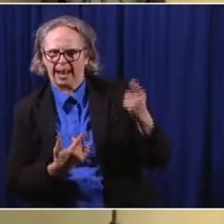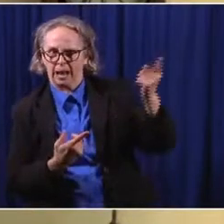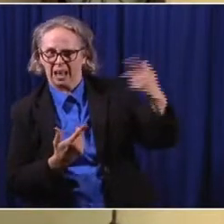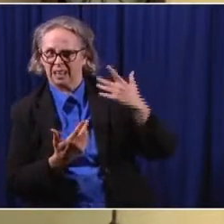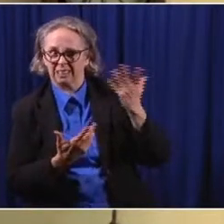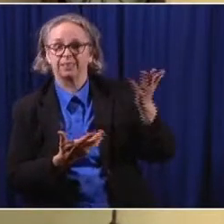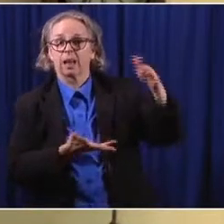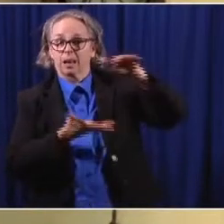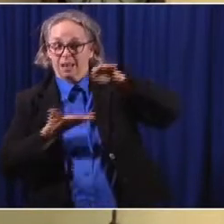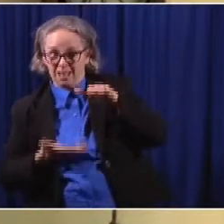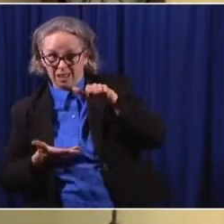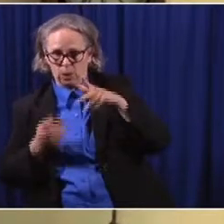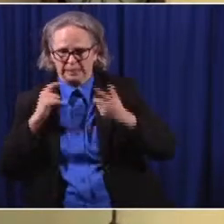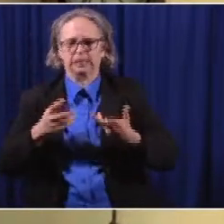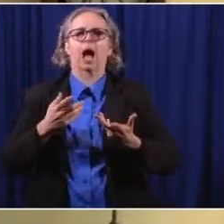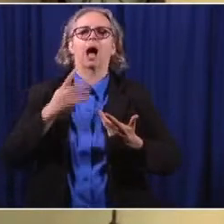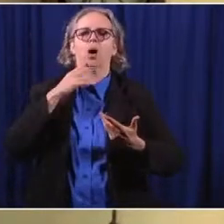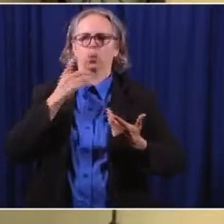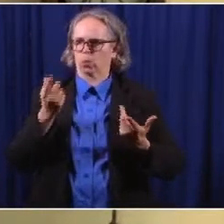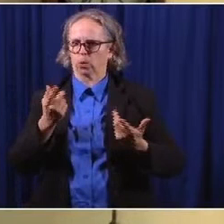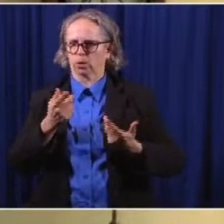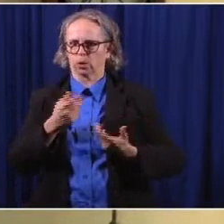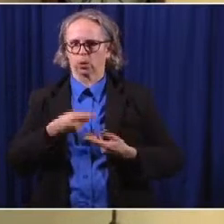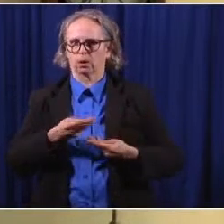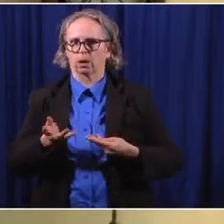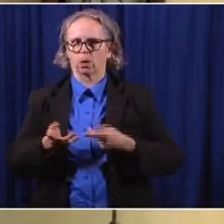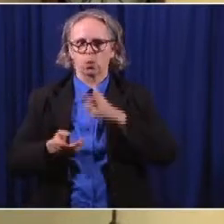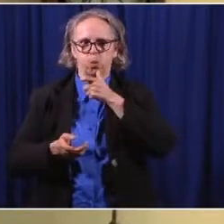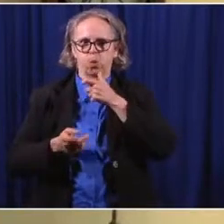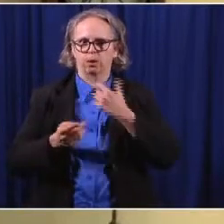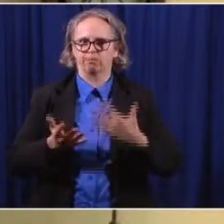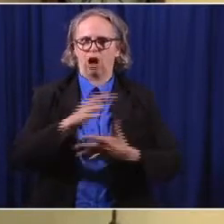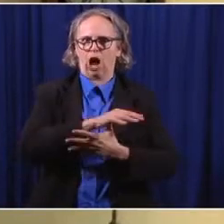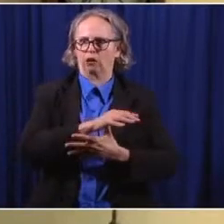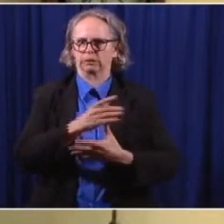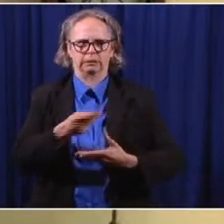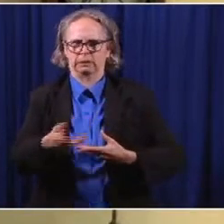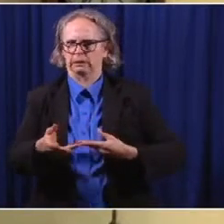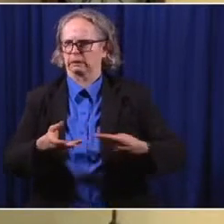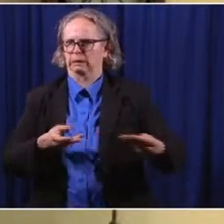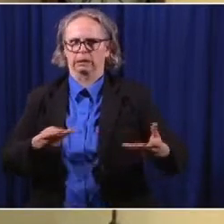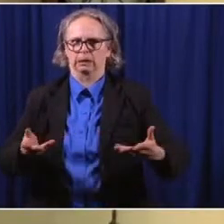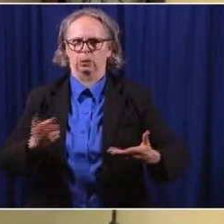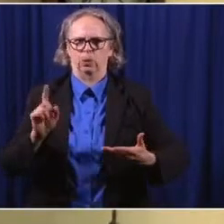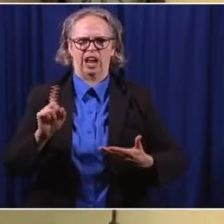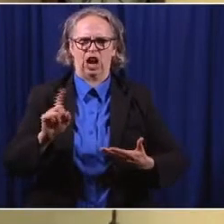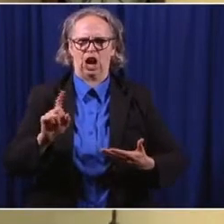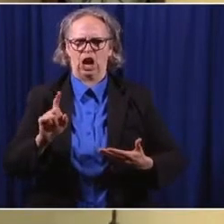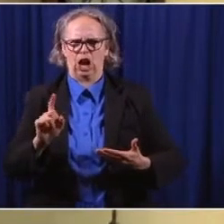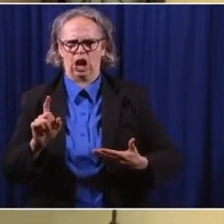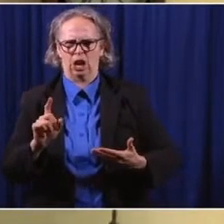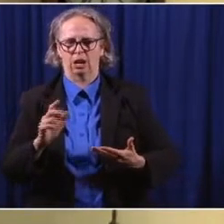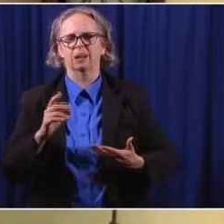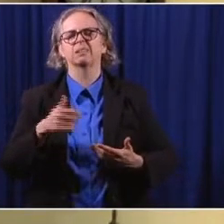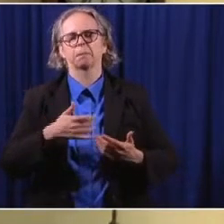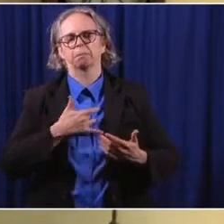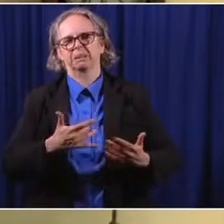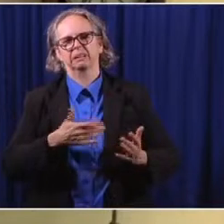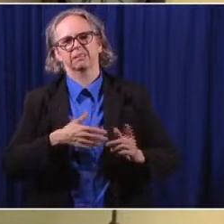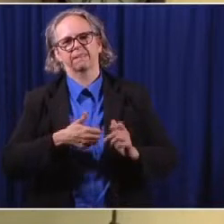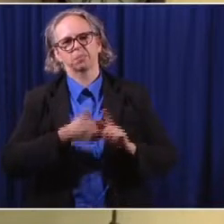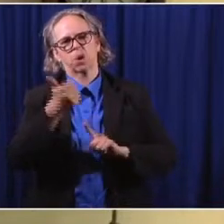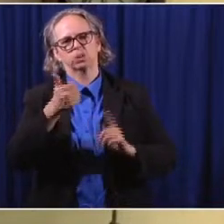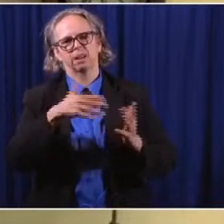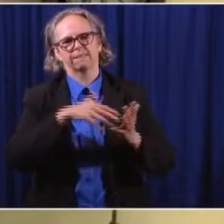most vulnerable populations. First of all, where your deaths are occurring, or where the majority of deaths are occurring. You look at nursing homes,